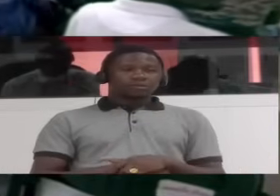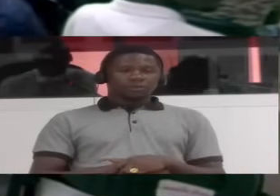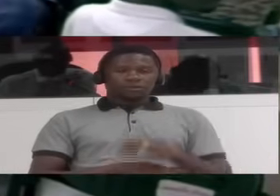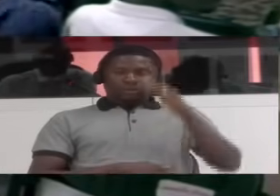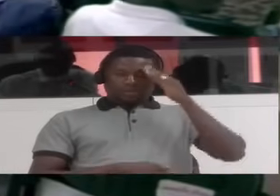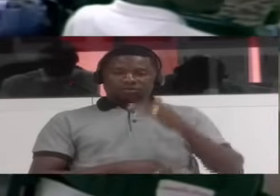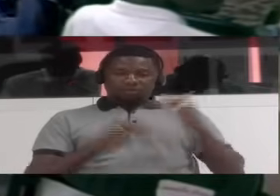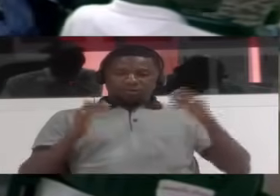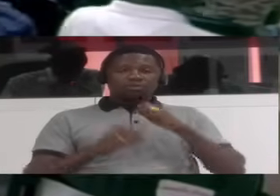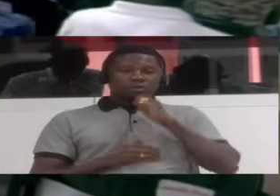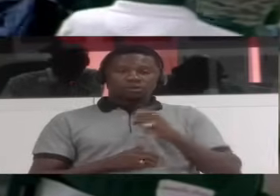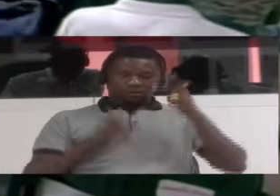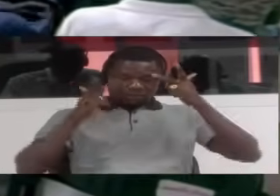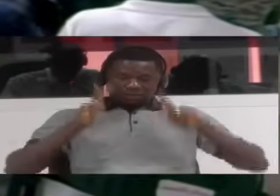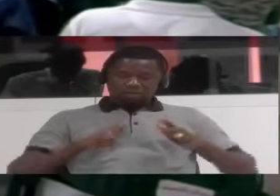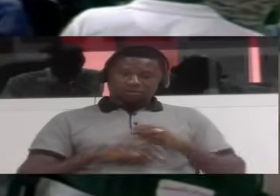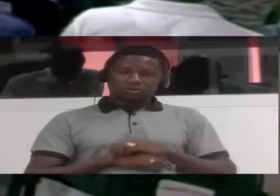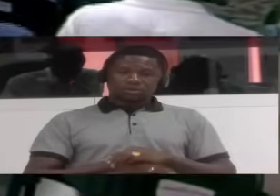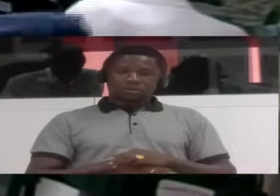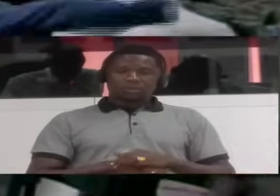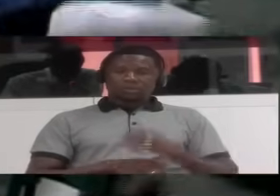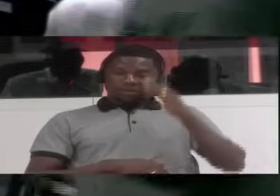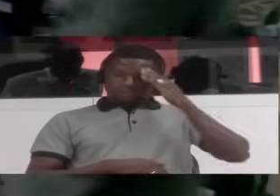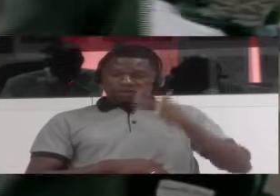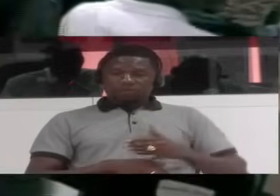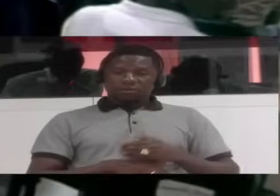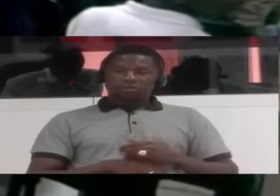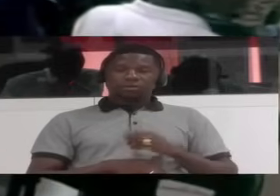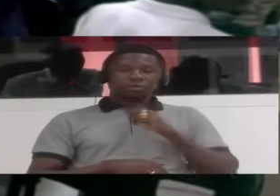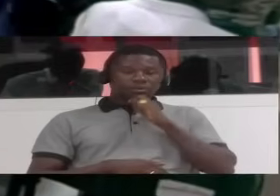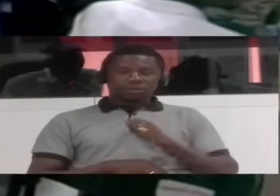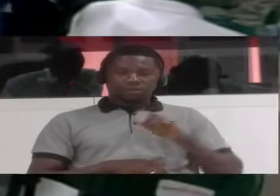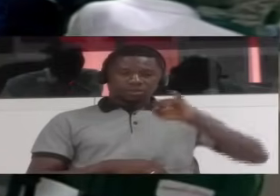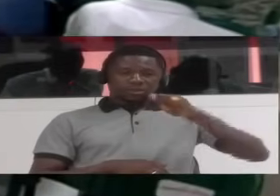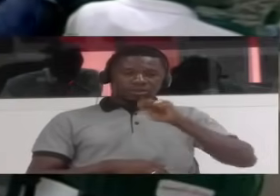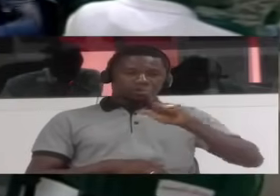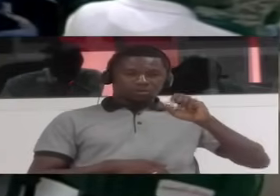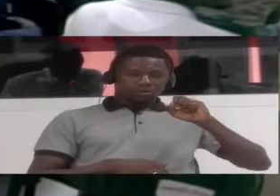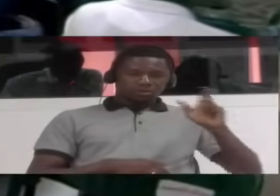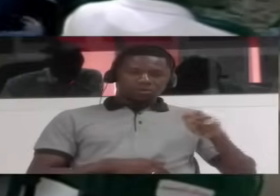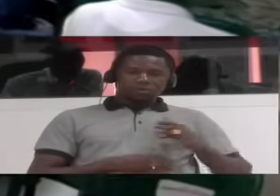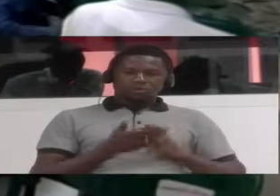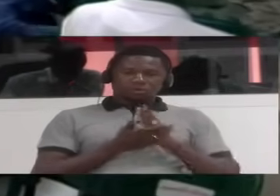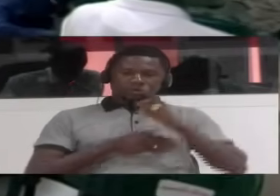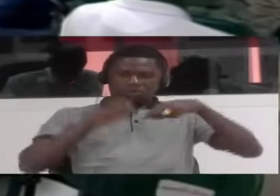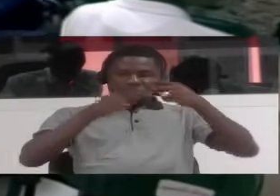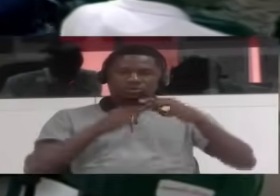very much, my counsel, and thank you very much, Mr. Jallow. We'll continue tomorrow.